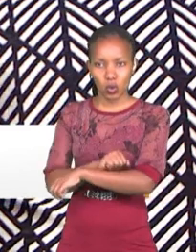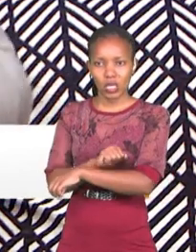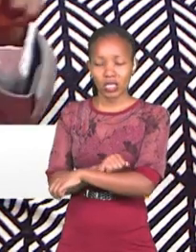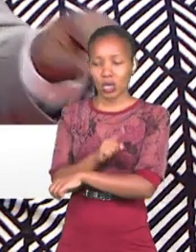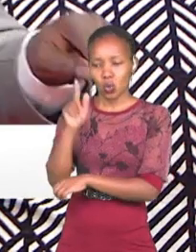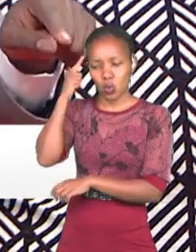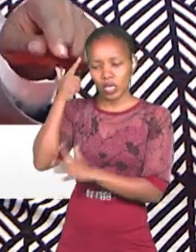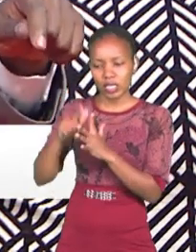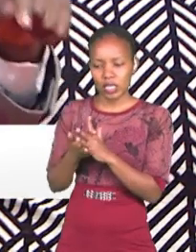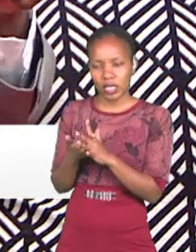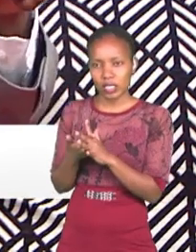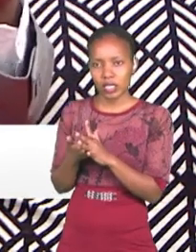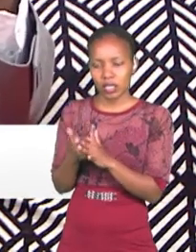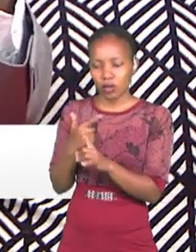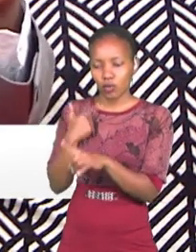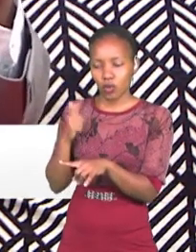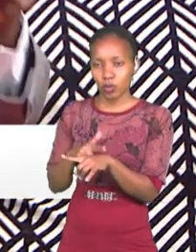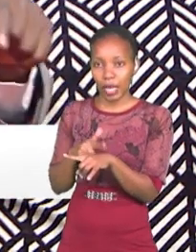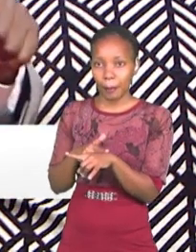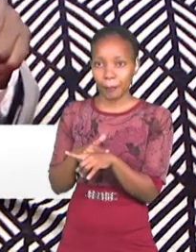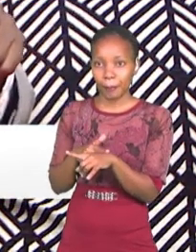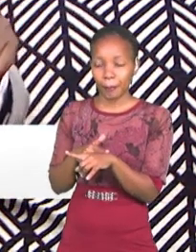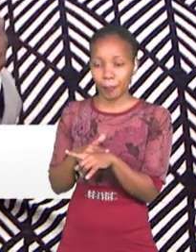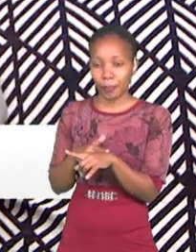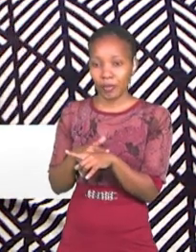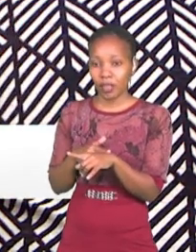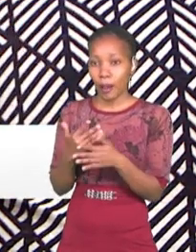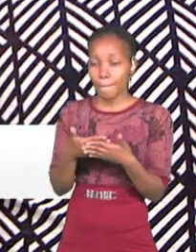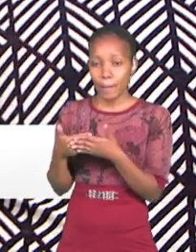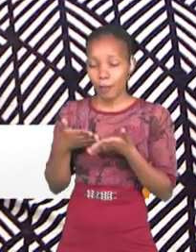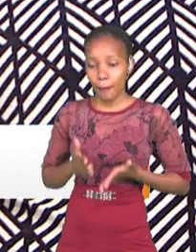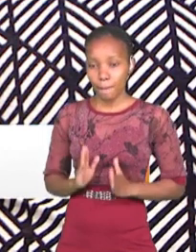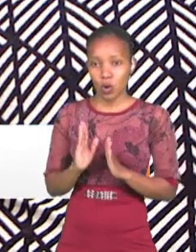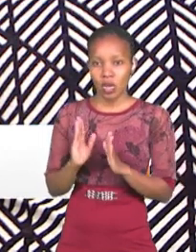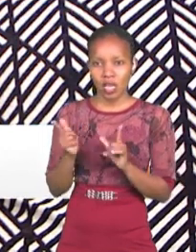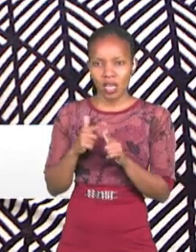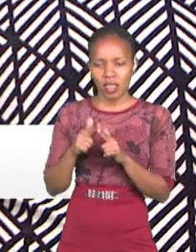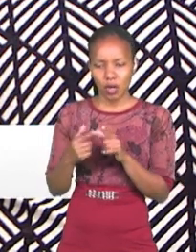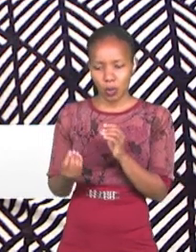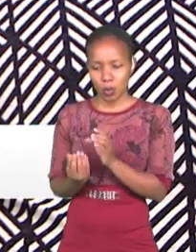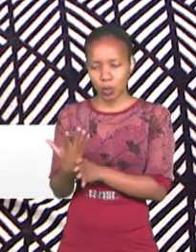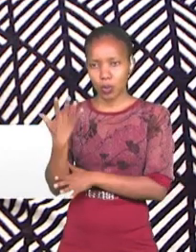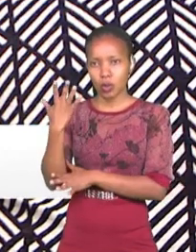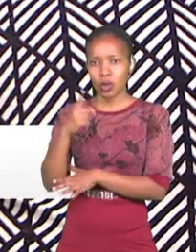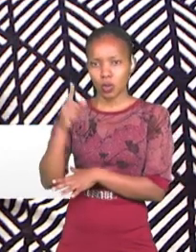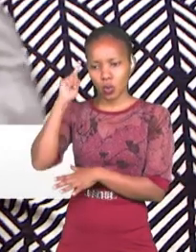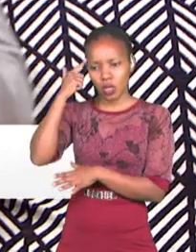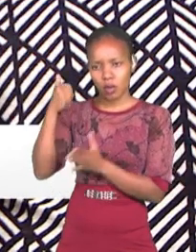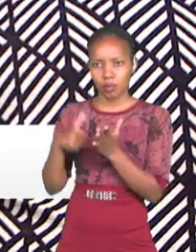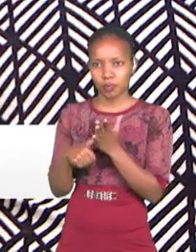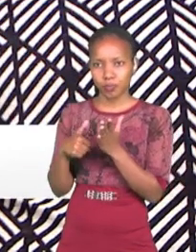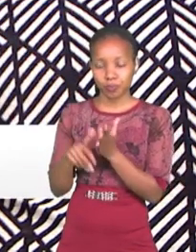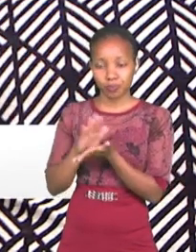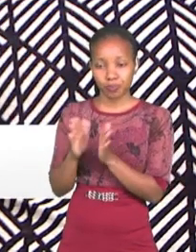starts from the neonates just coming up to, as you're growing also? Do you think the complications now